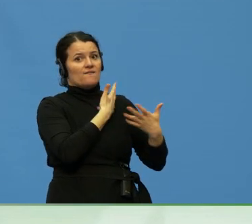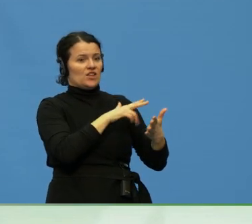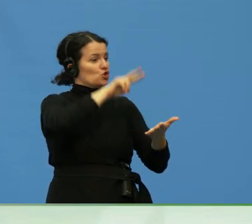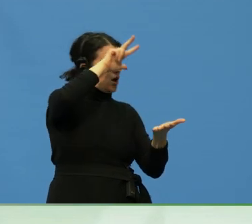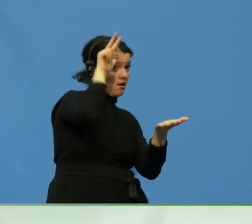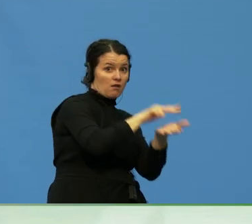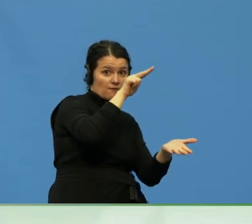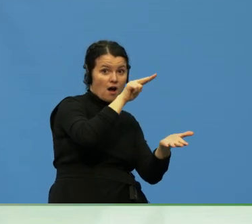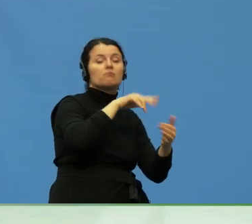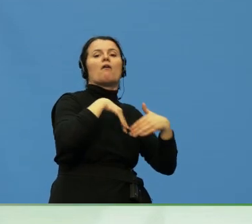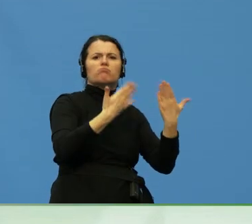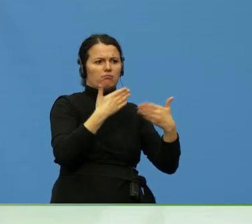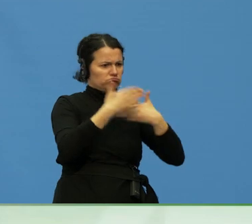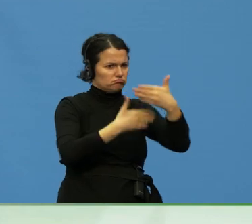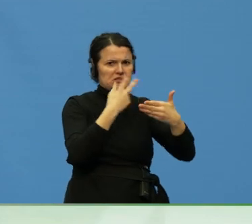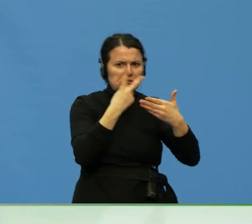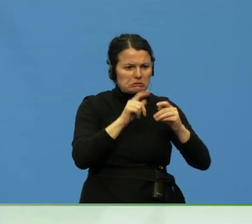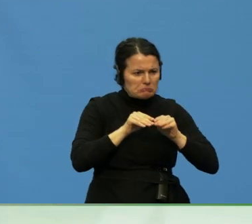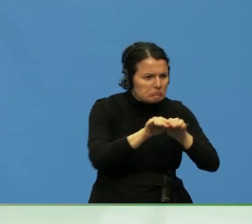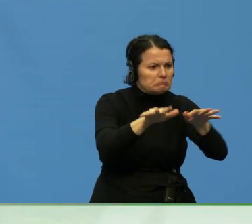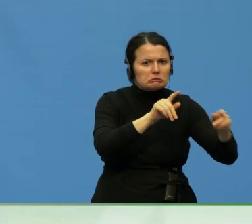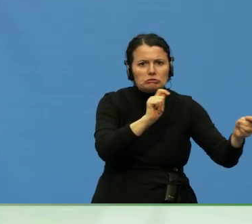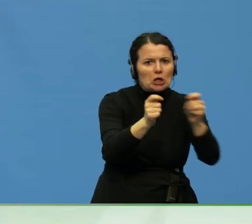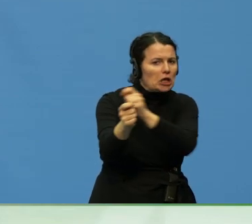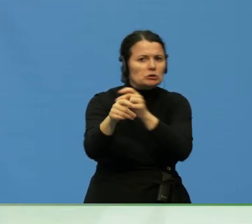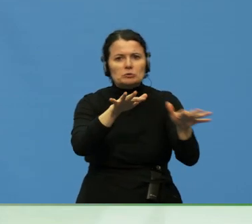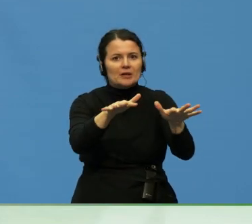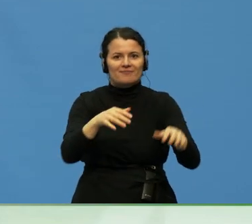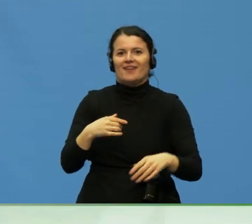happening? Yeah. Not a lot happening being the operative phrase.